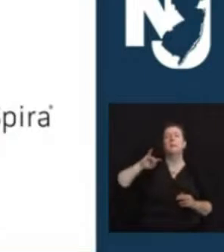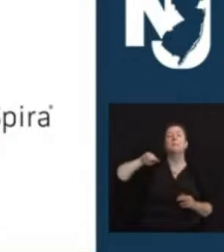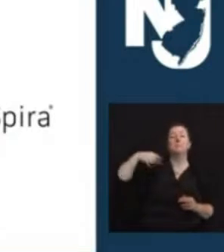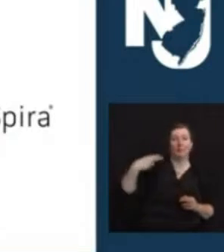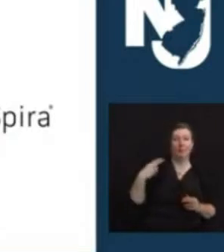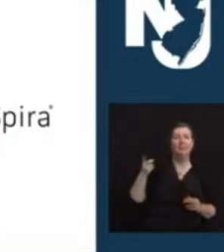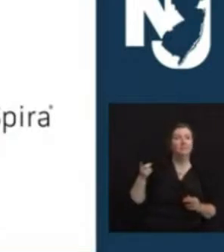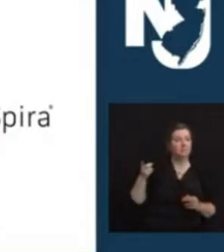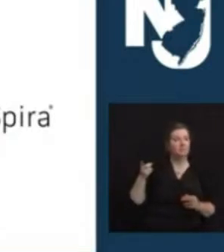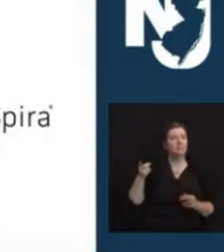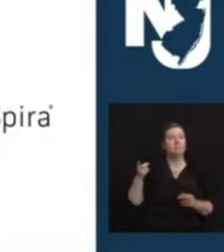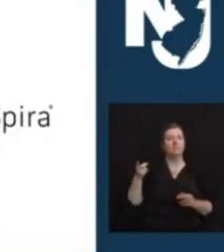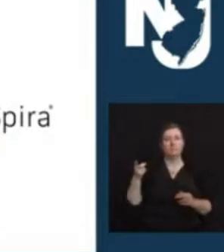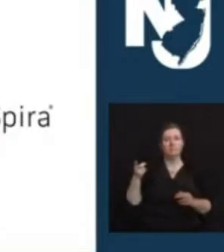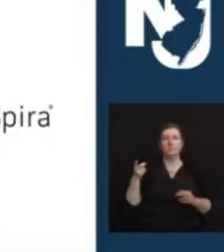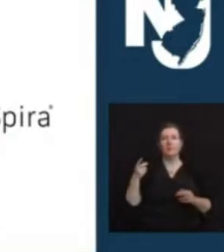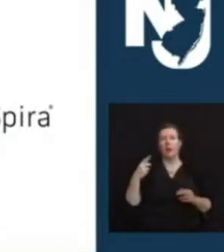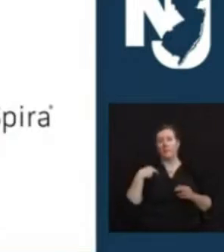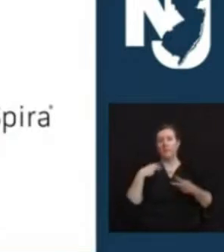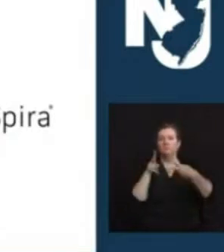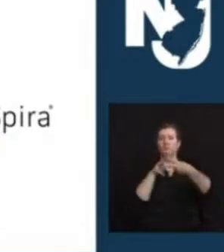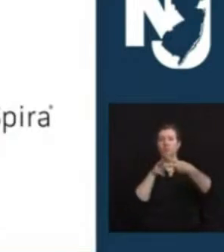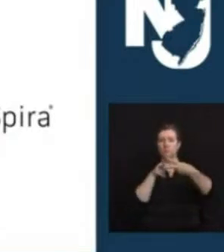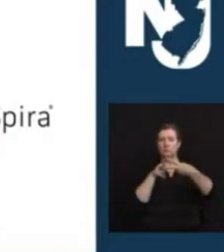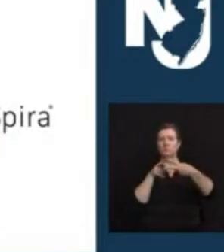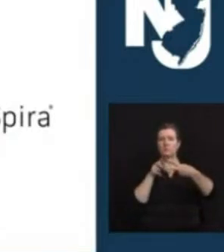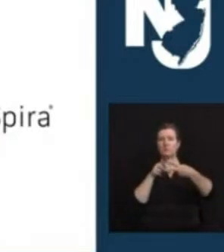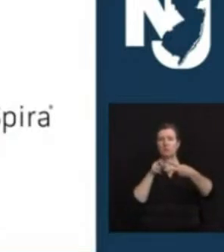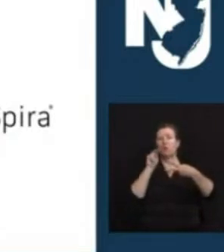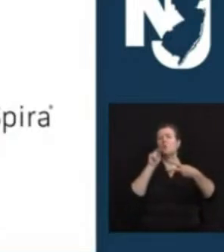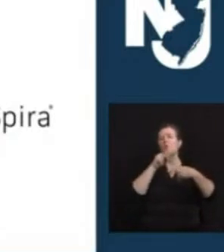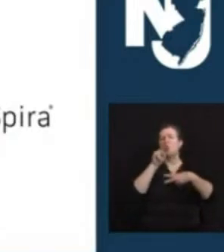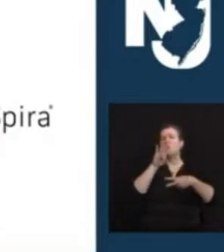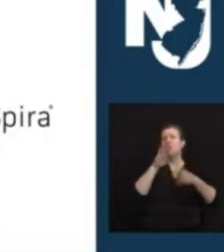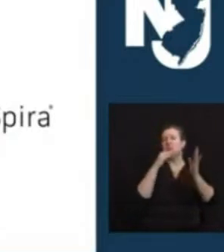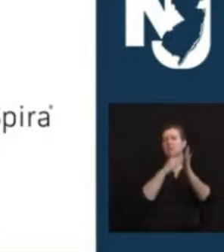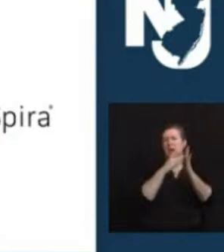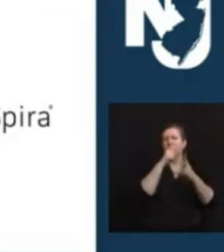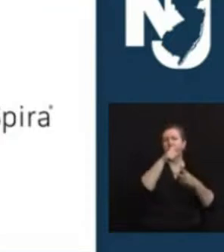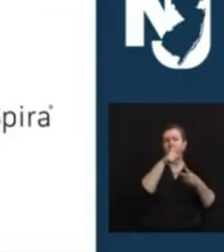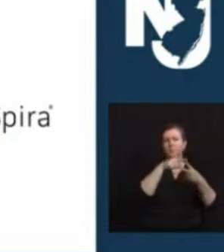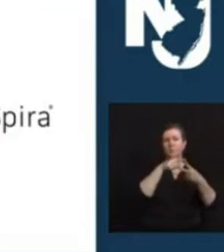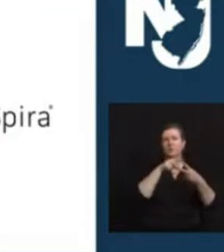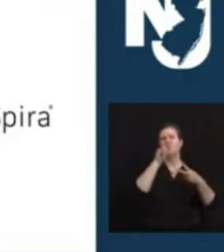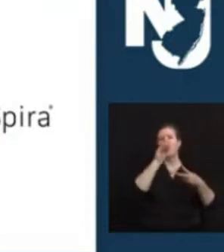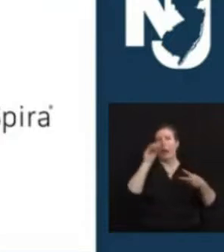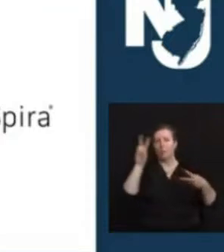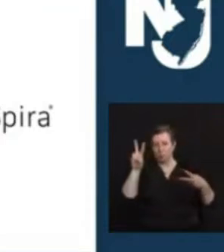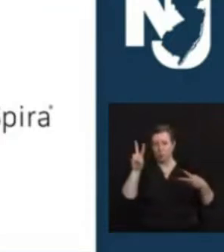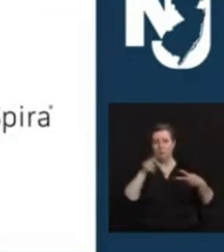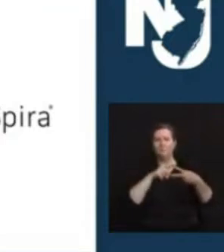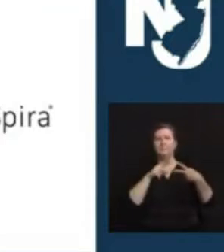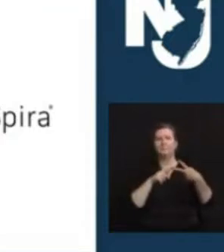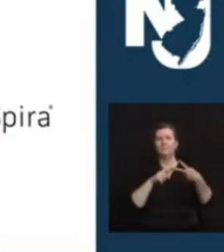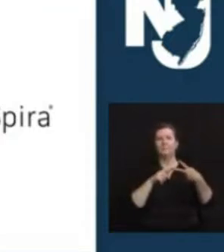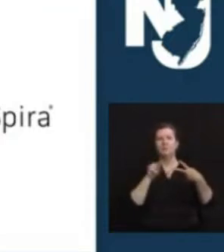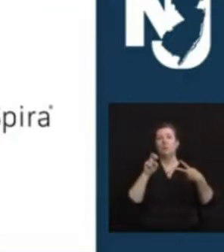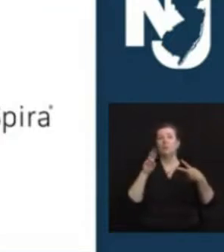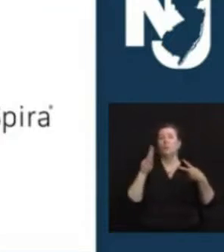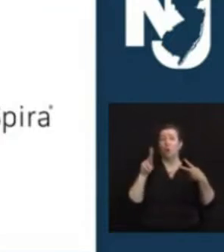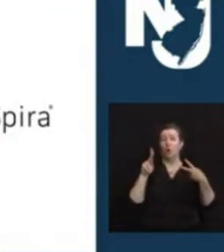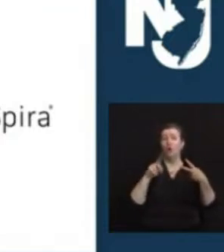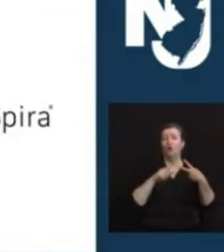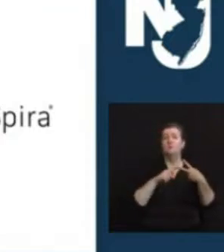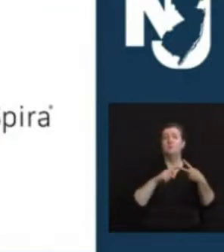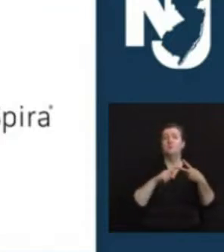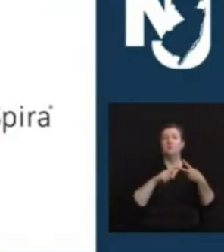operations both in New Brunswick, which is where they were founded in 2002, and Newark. By the way, you talk about timing. Christine reminded me